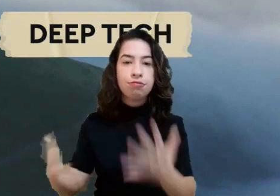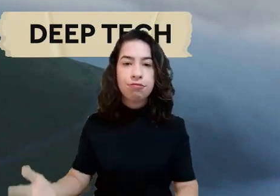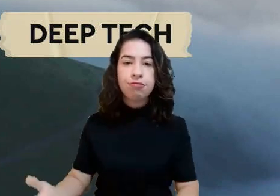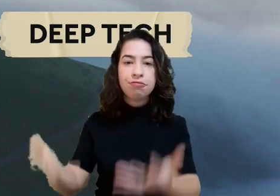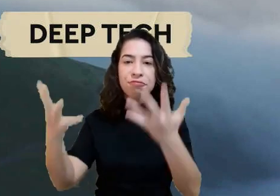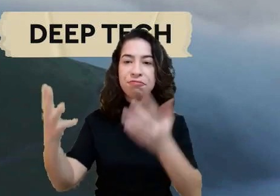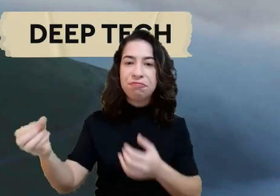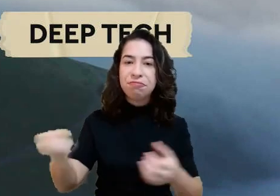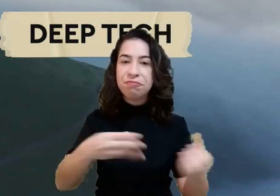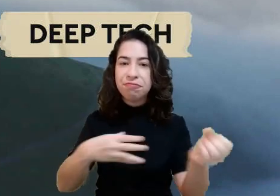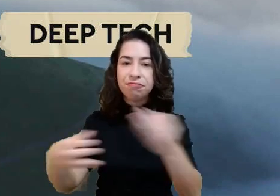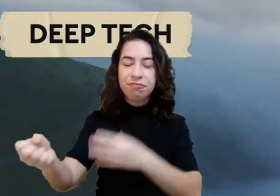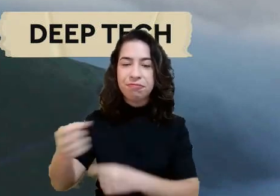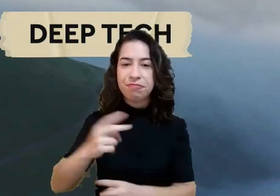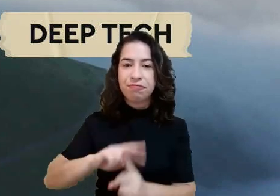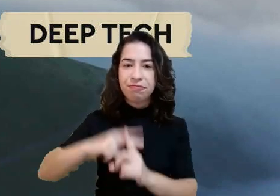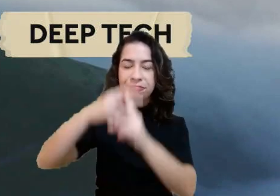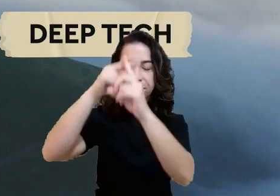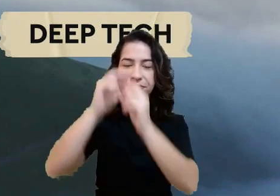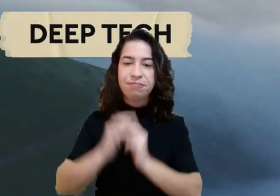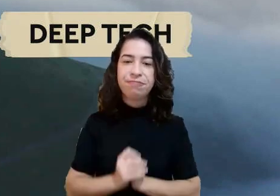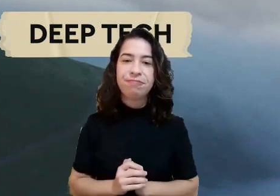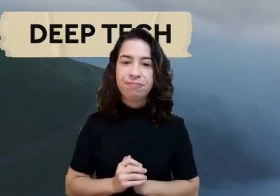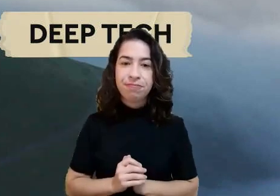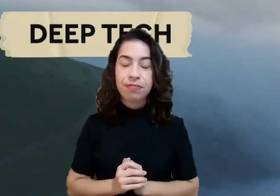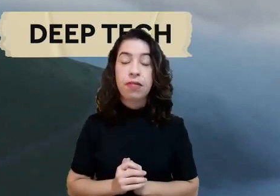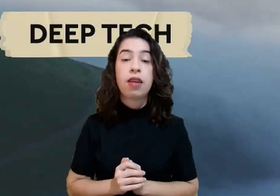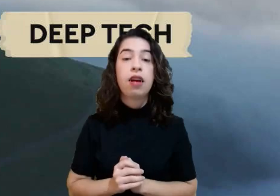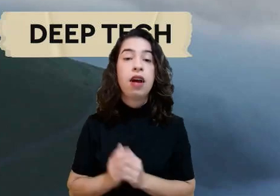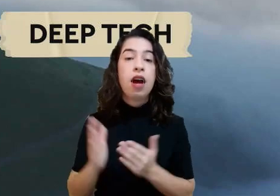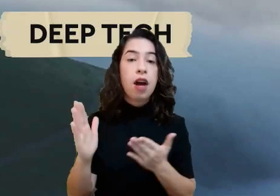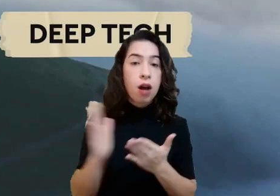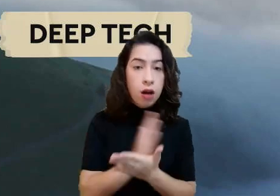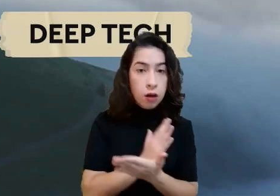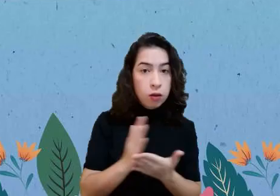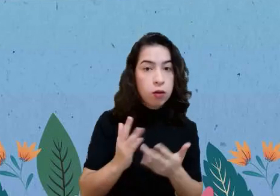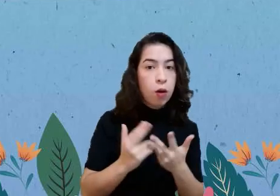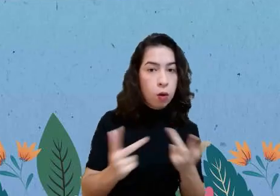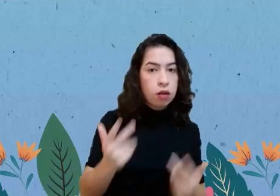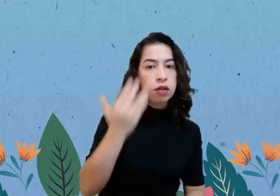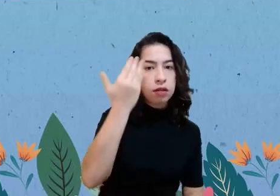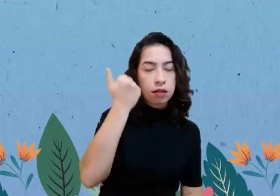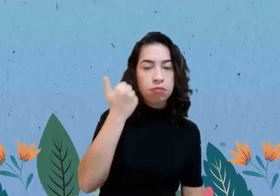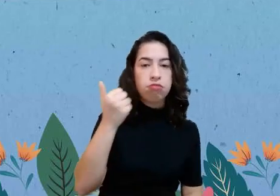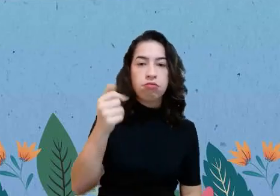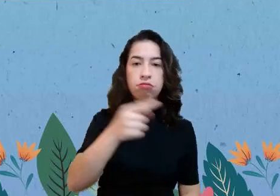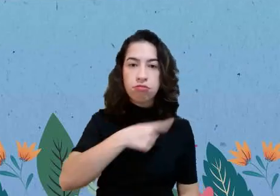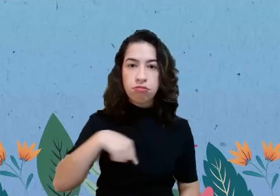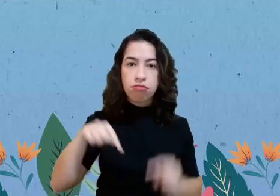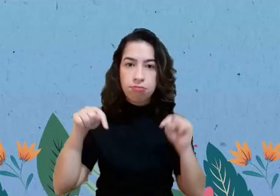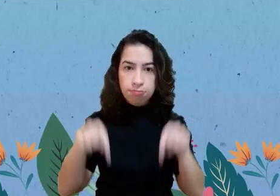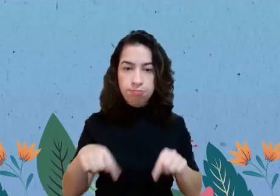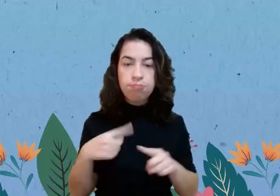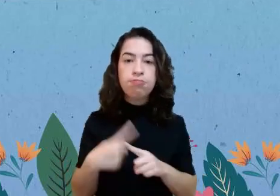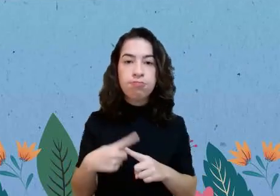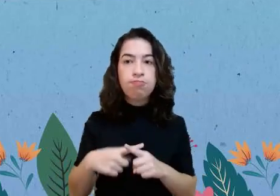promote innovability. So a few things we already know, and we are here to think about